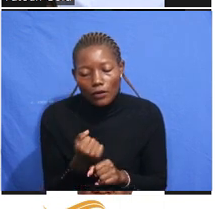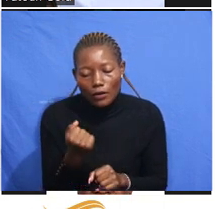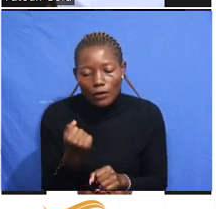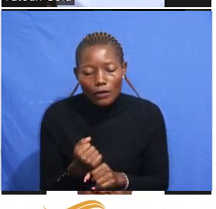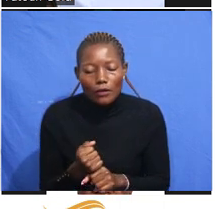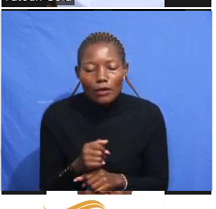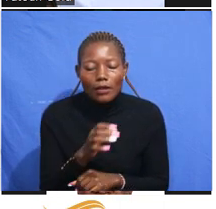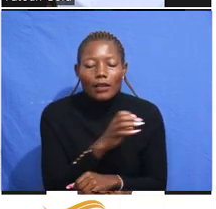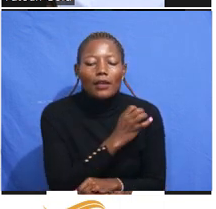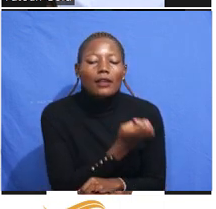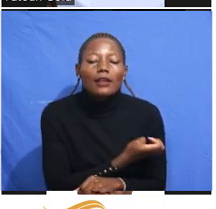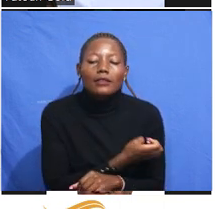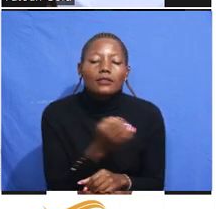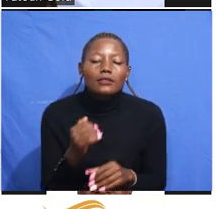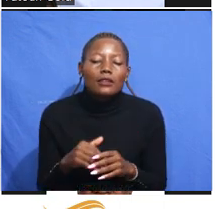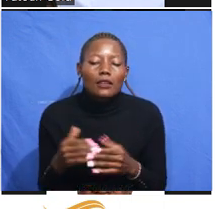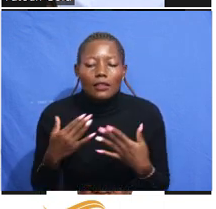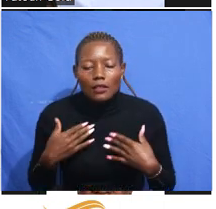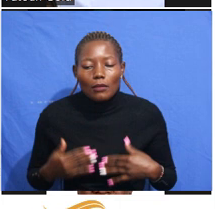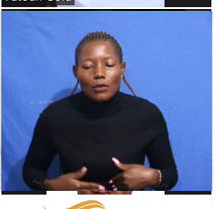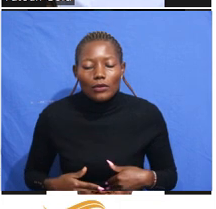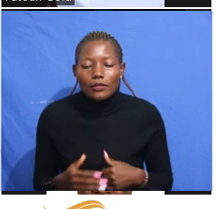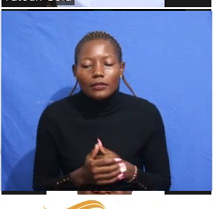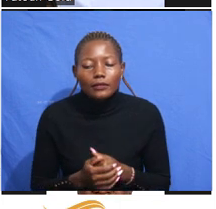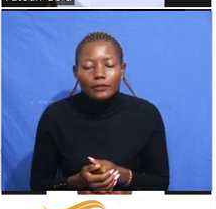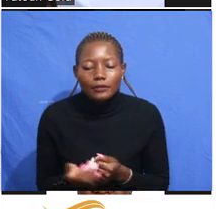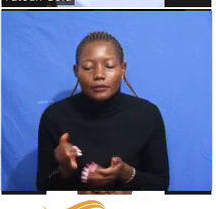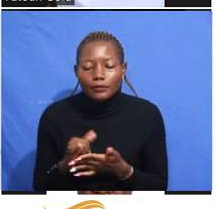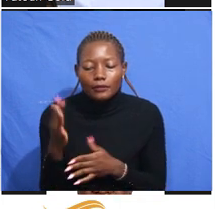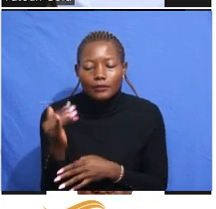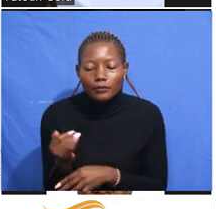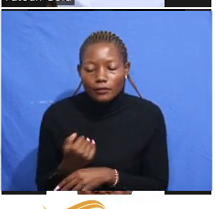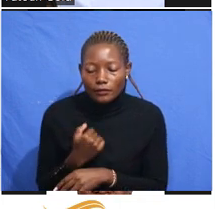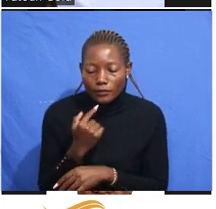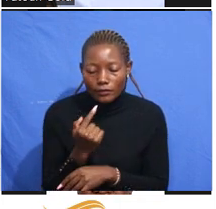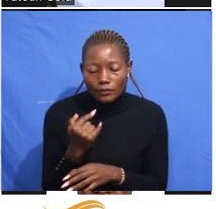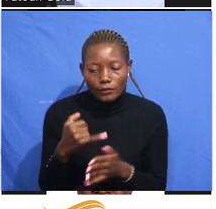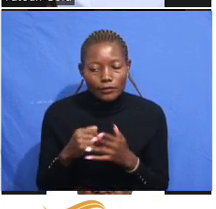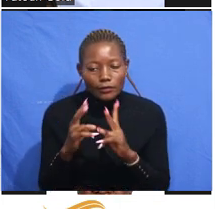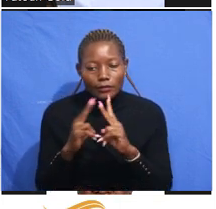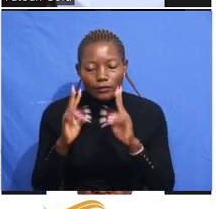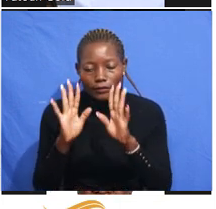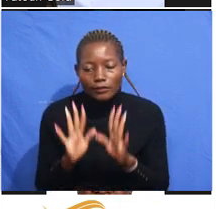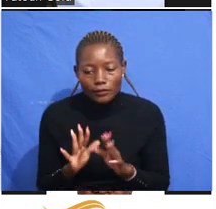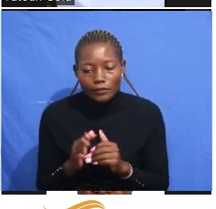of energy in the body. And that's why I'm saying it is fundamental. Let's not use it's